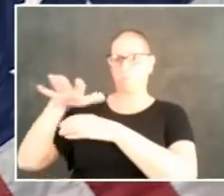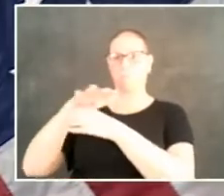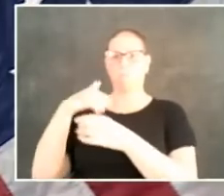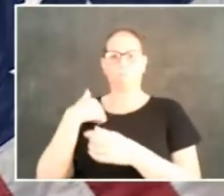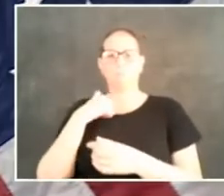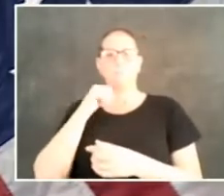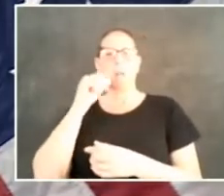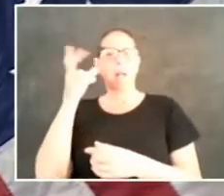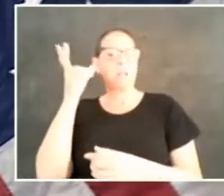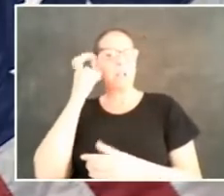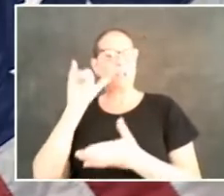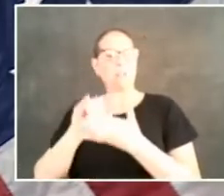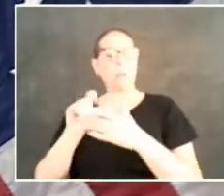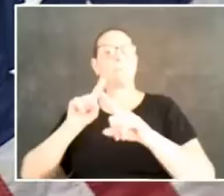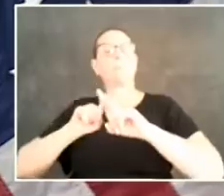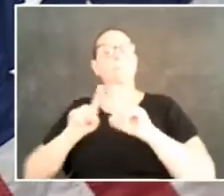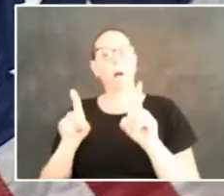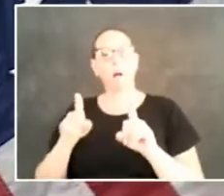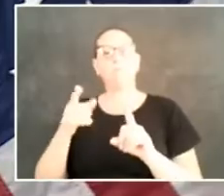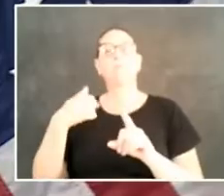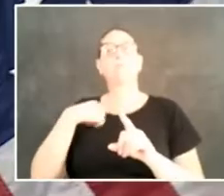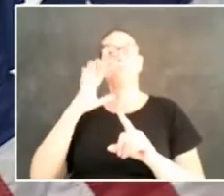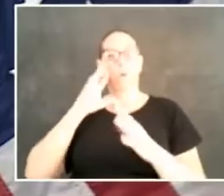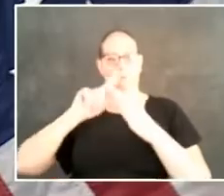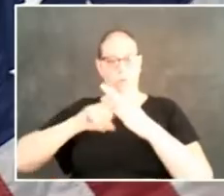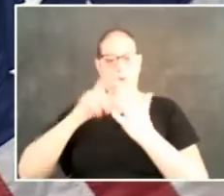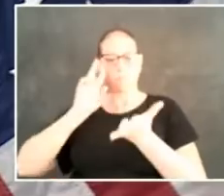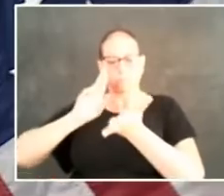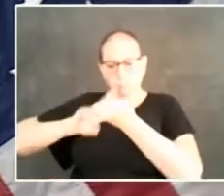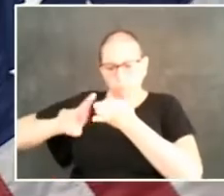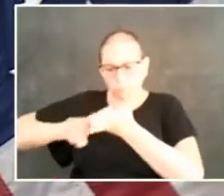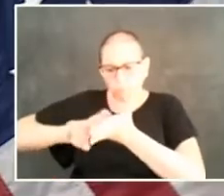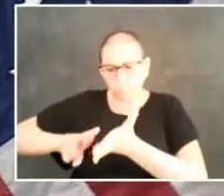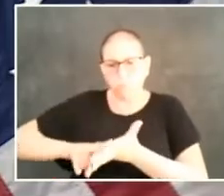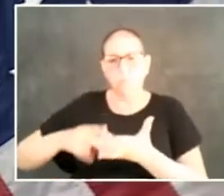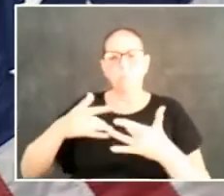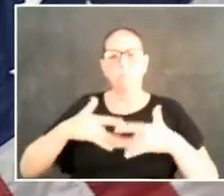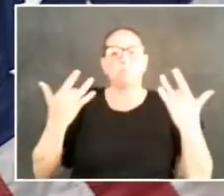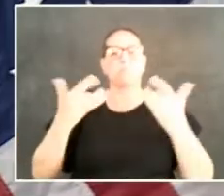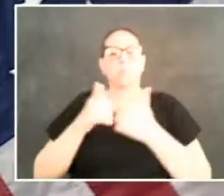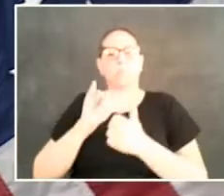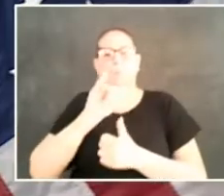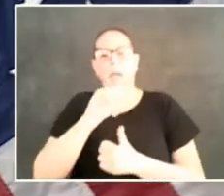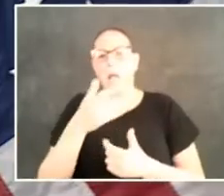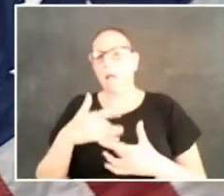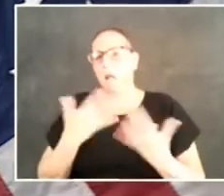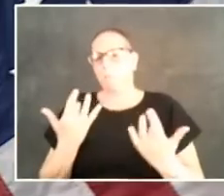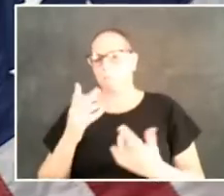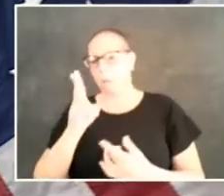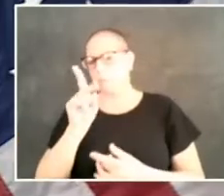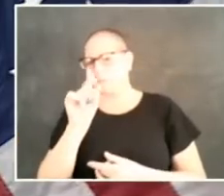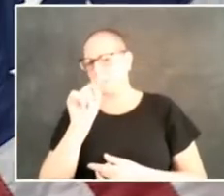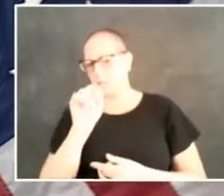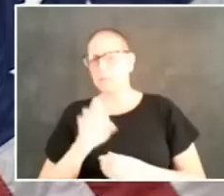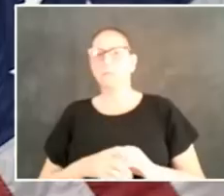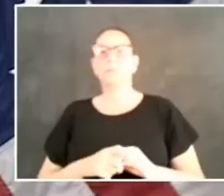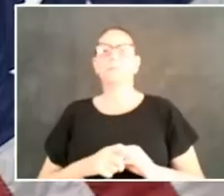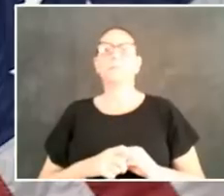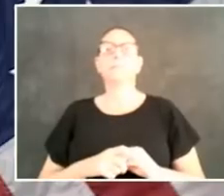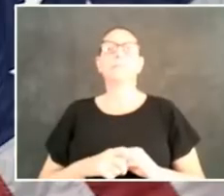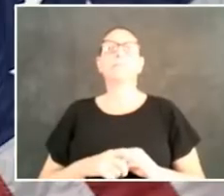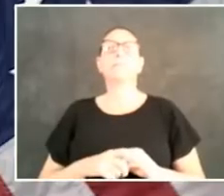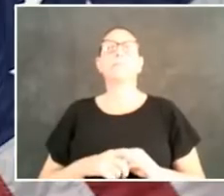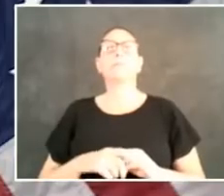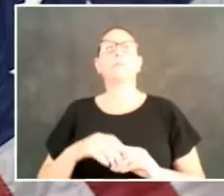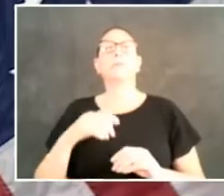it. But I think that that's the irony of this situation. This isn't an NYPD policy. This is now